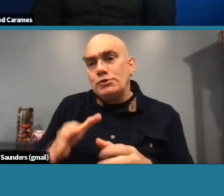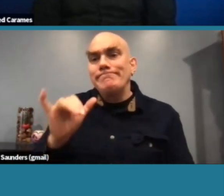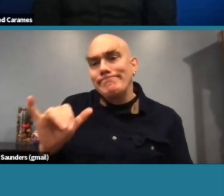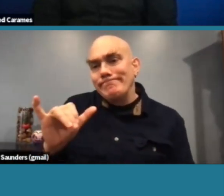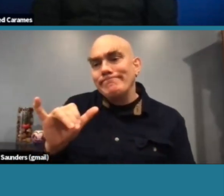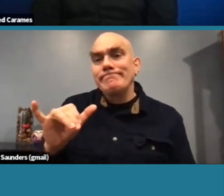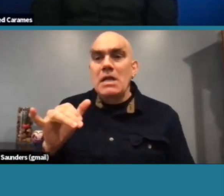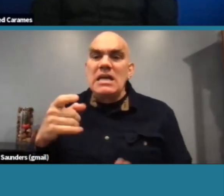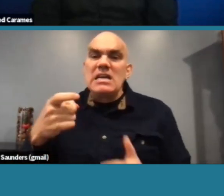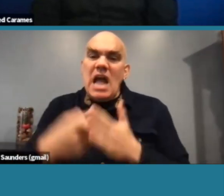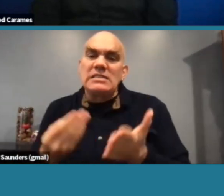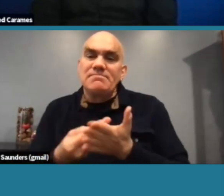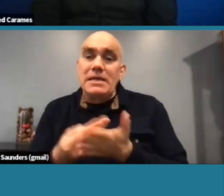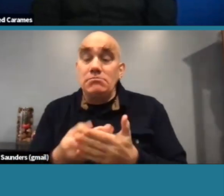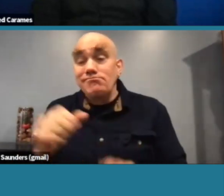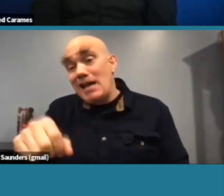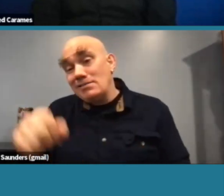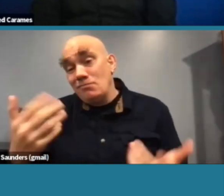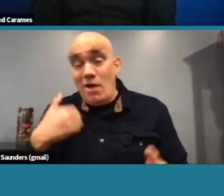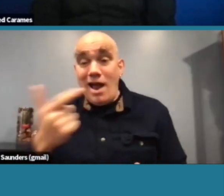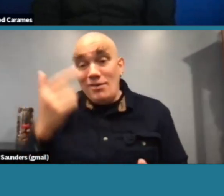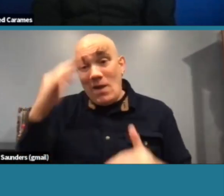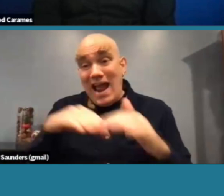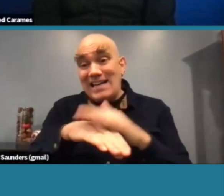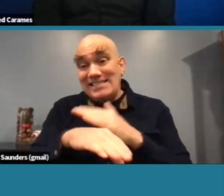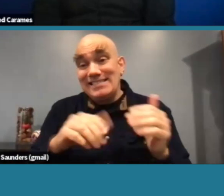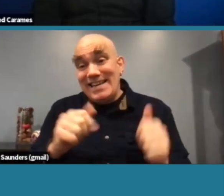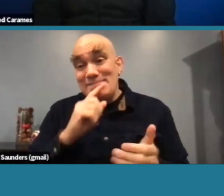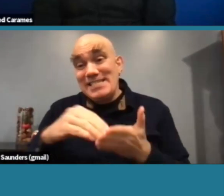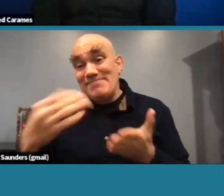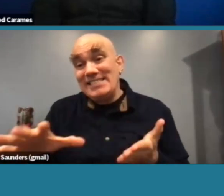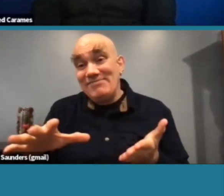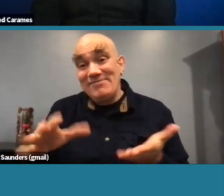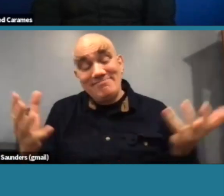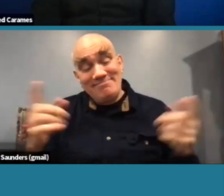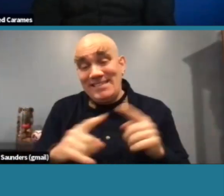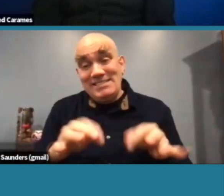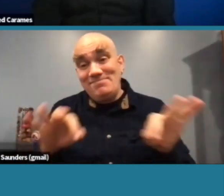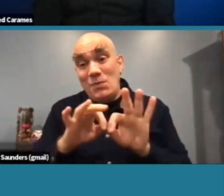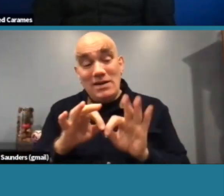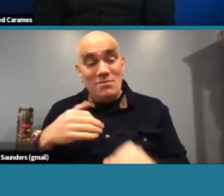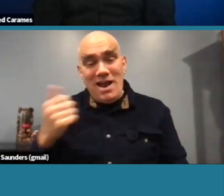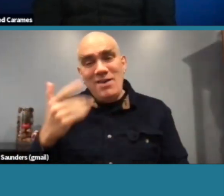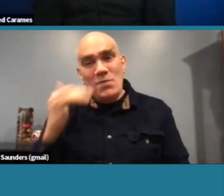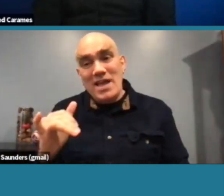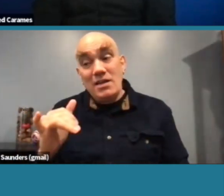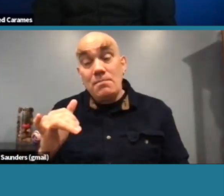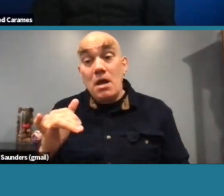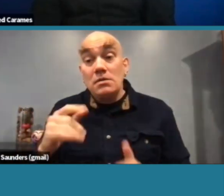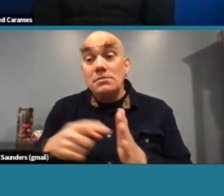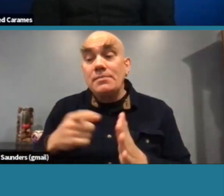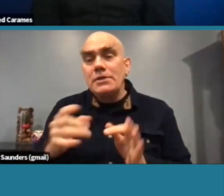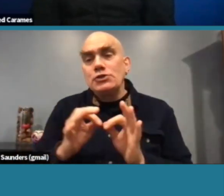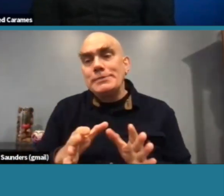theaters. Sometimes they will just think about how interpreters cost money, and we all know that access can be